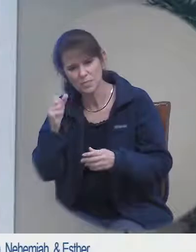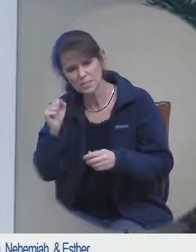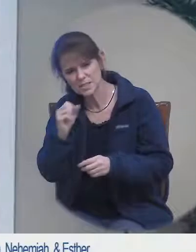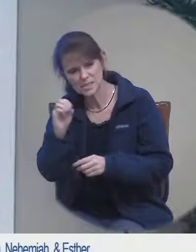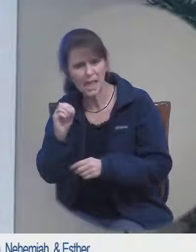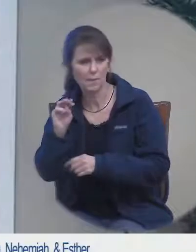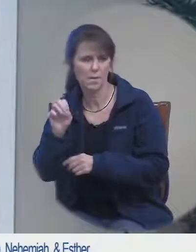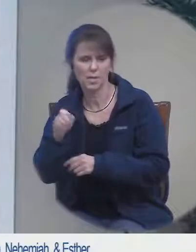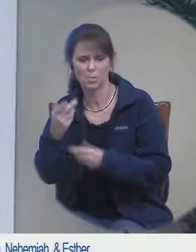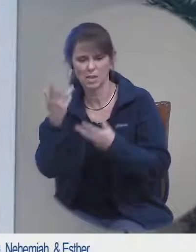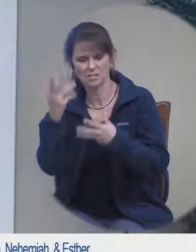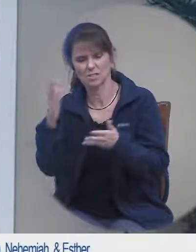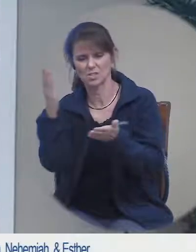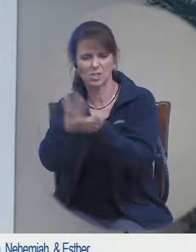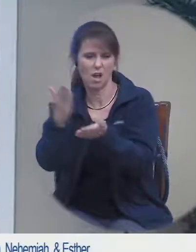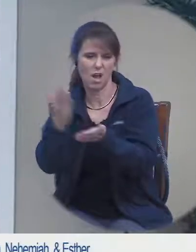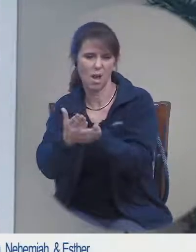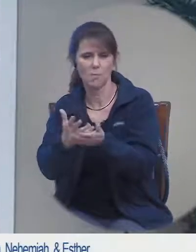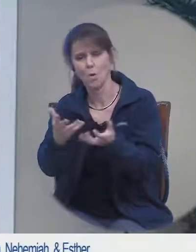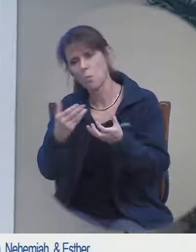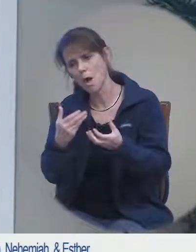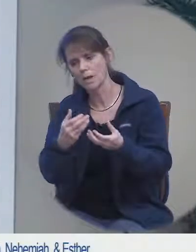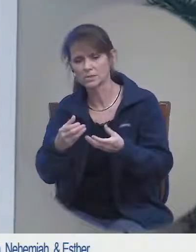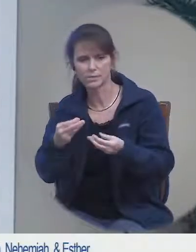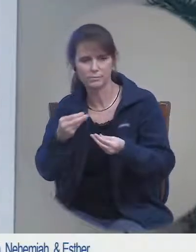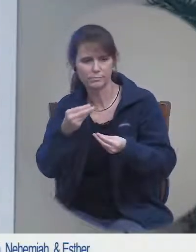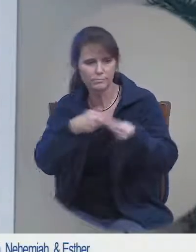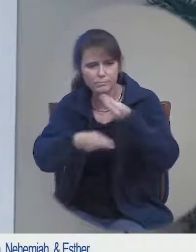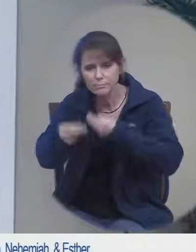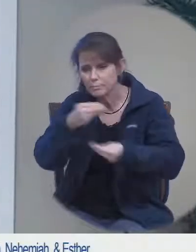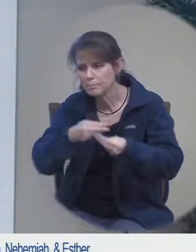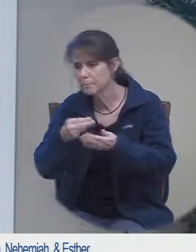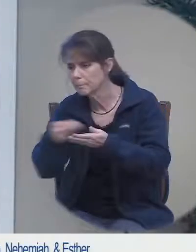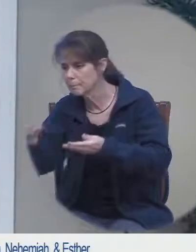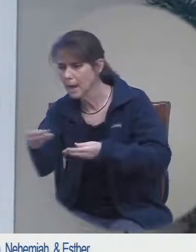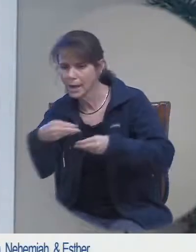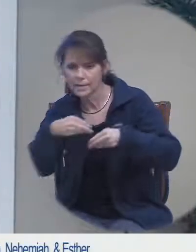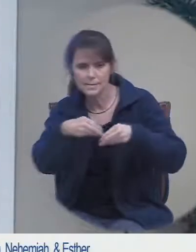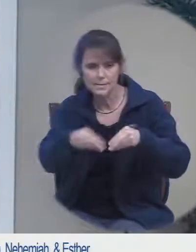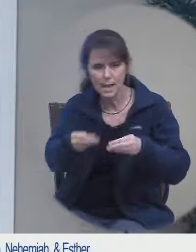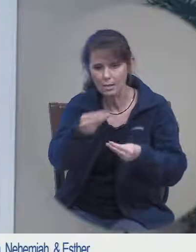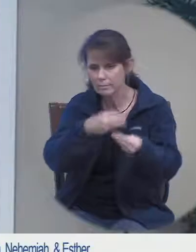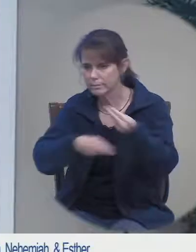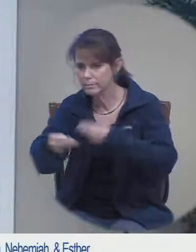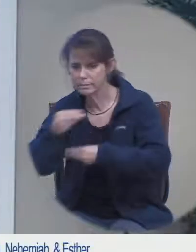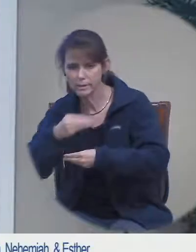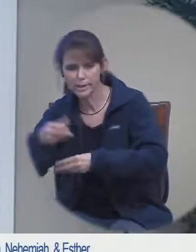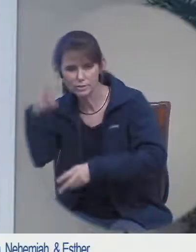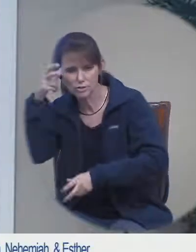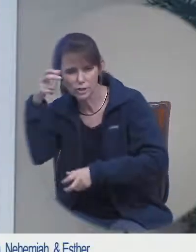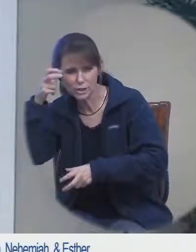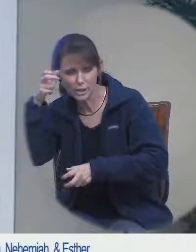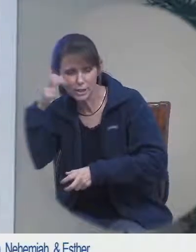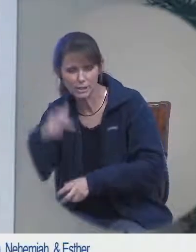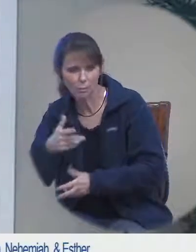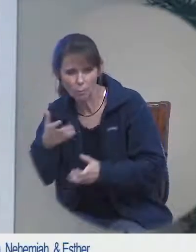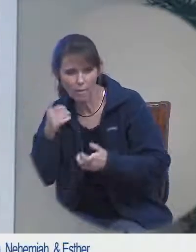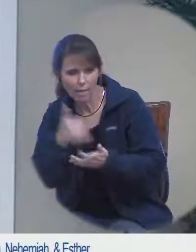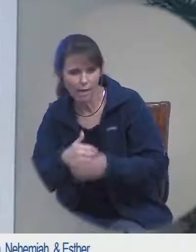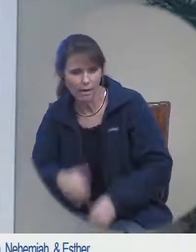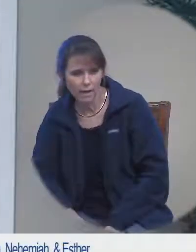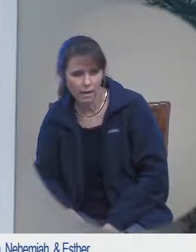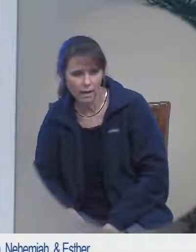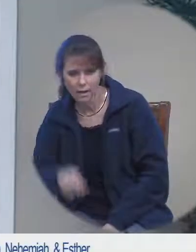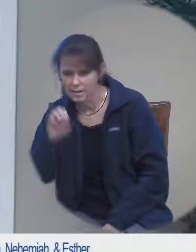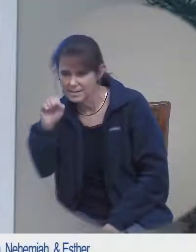open the wheat market, to make a bushel smaller and the shekel bigger, and to cheat with dishonest scales? What is